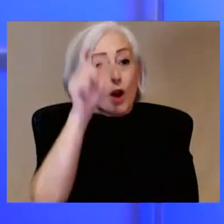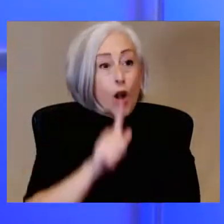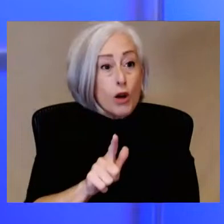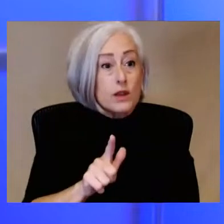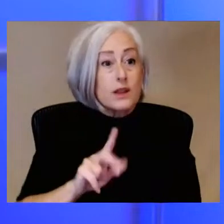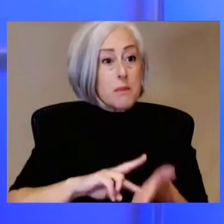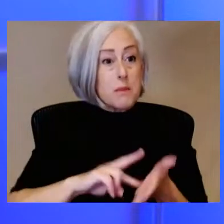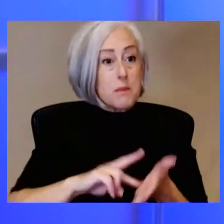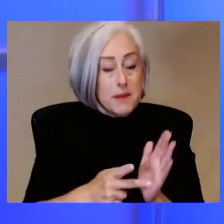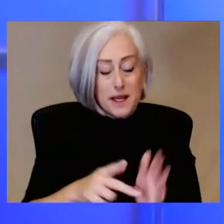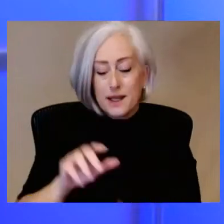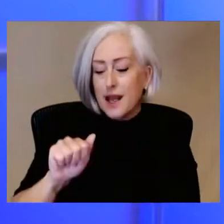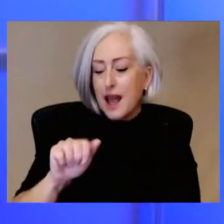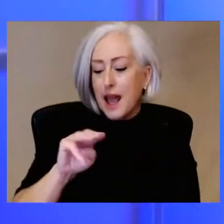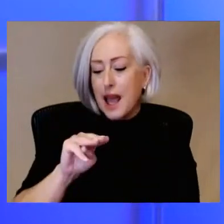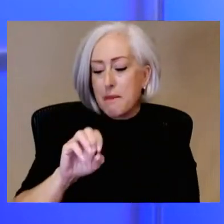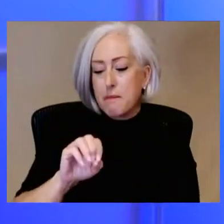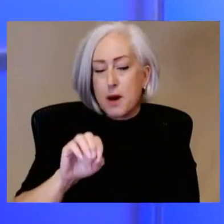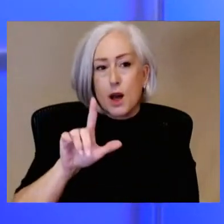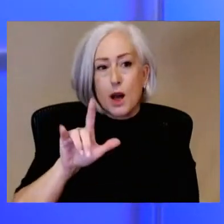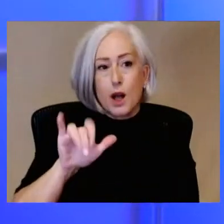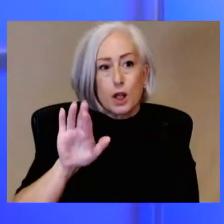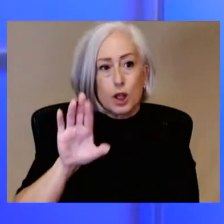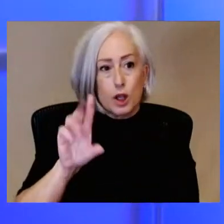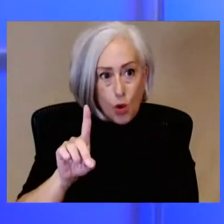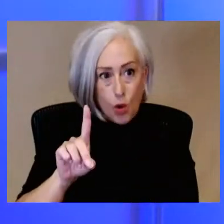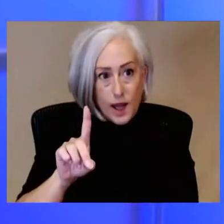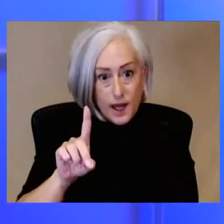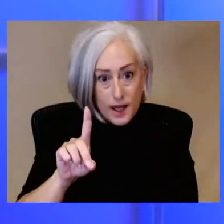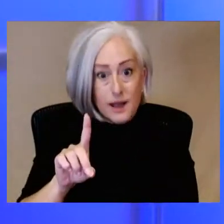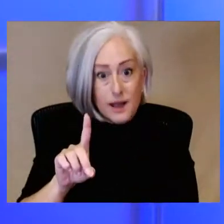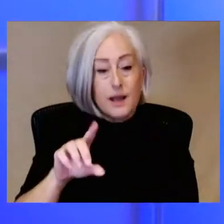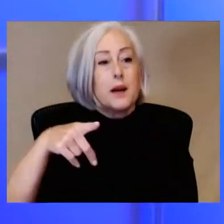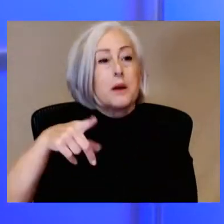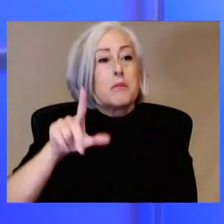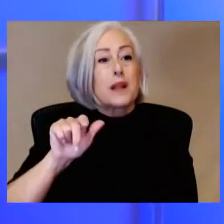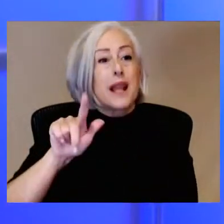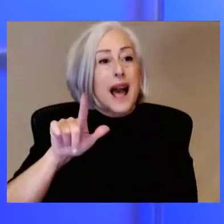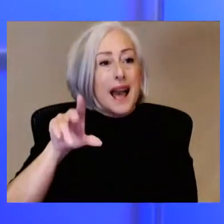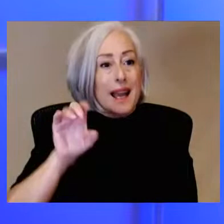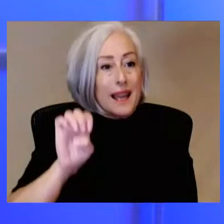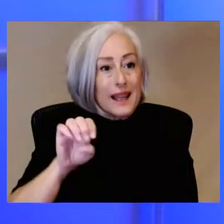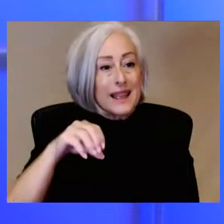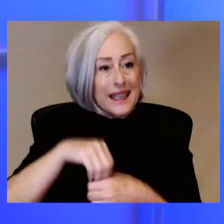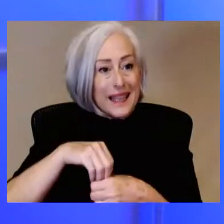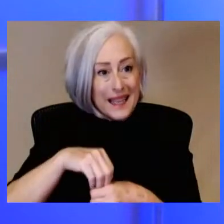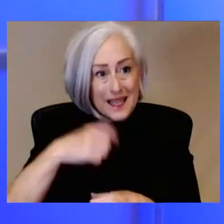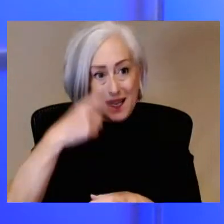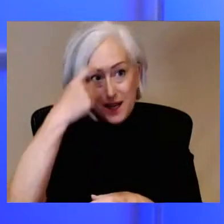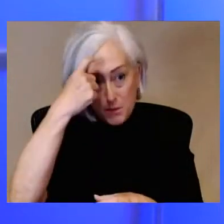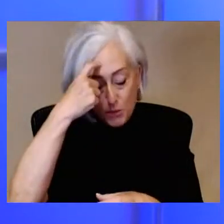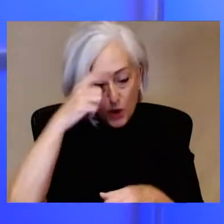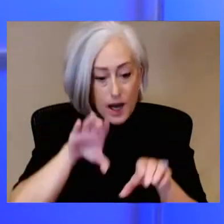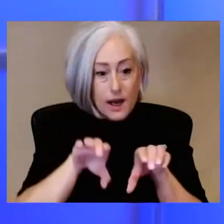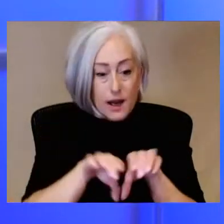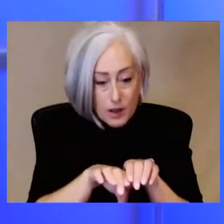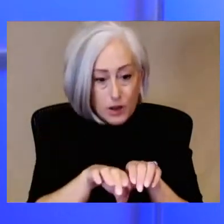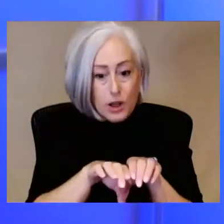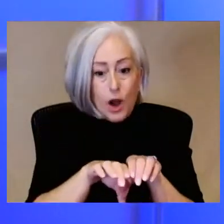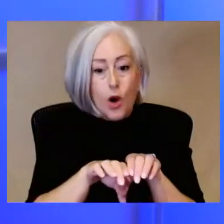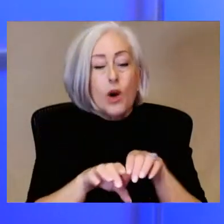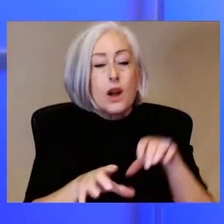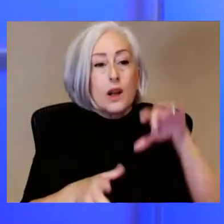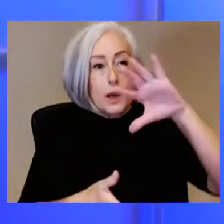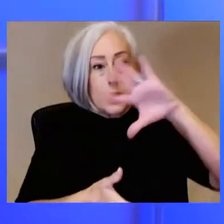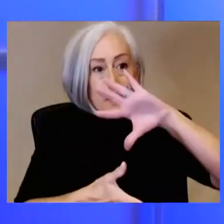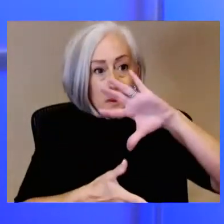amyloid plaques and tangles in the brain. So abnormal buildup of these proteins, amyloid plaques and tangles in the brain. And so when we're making a diagnosis of